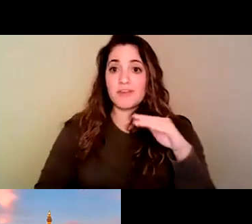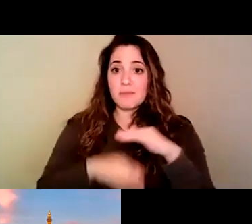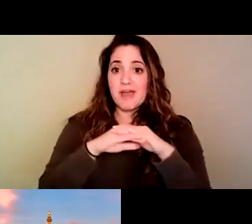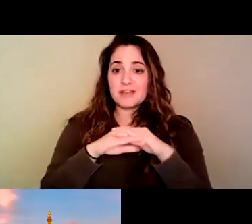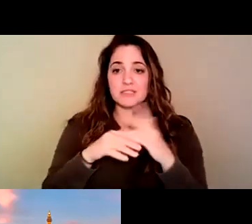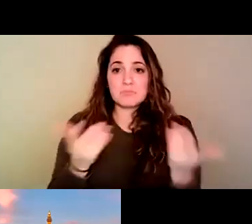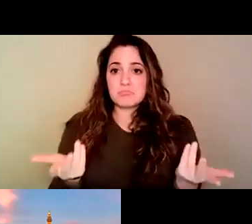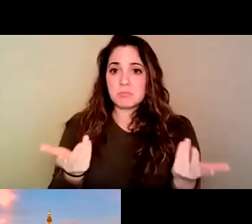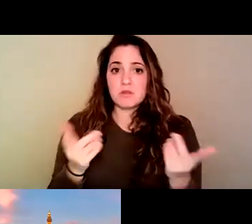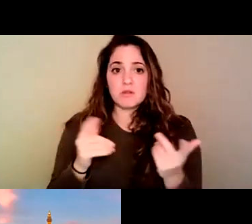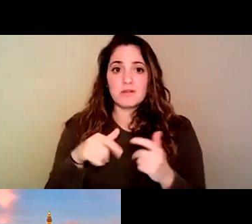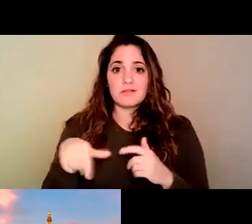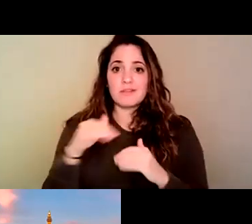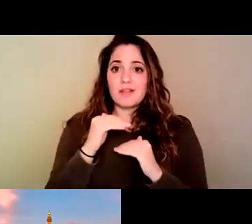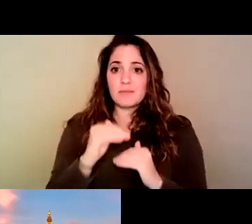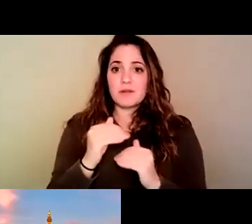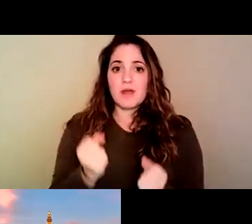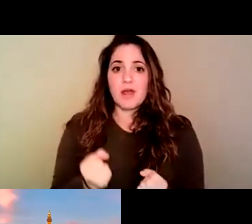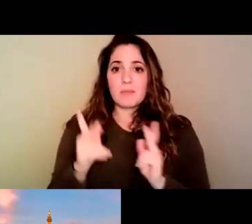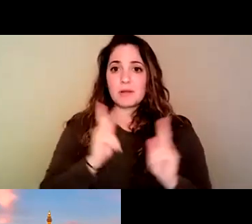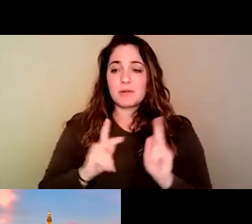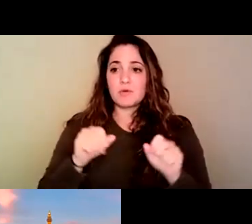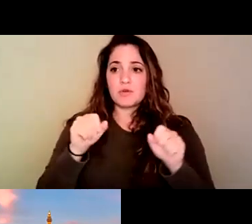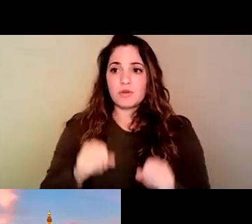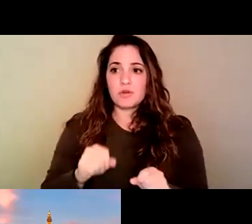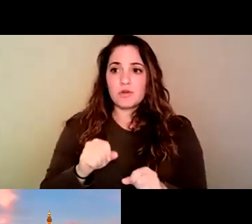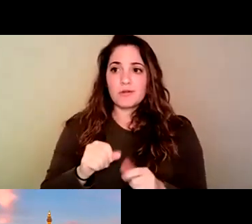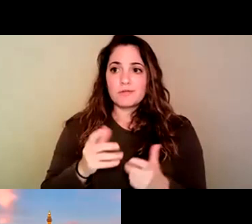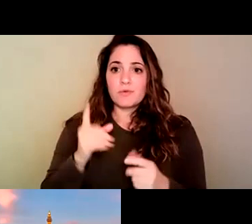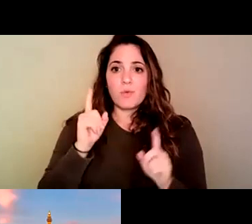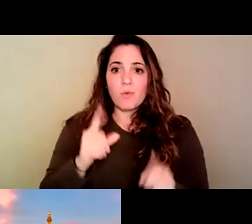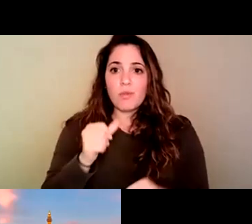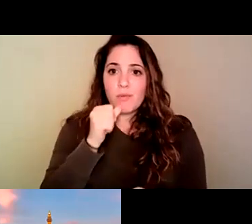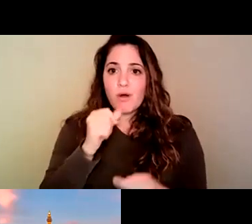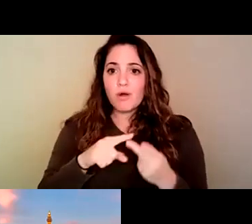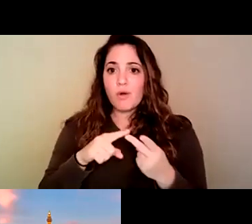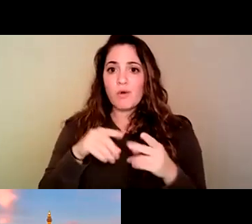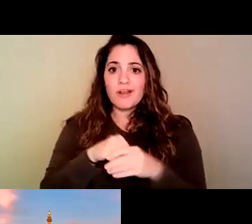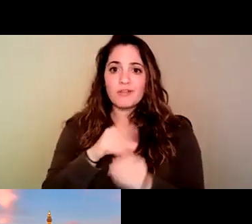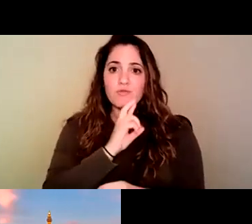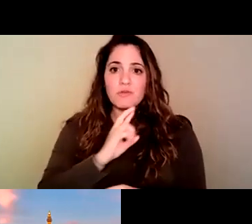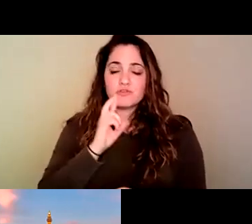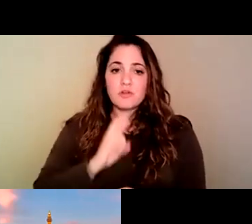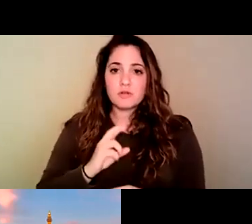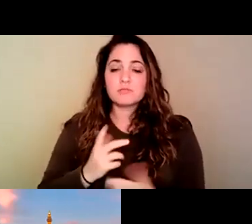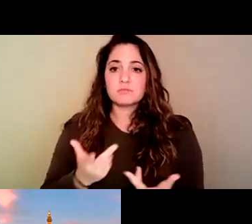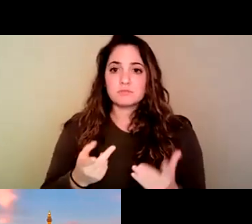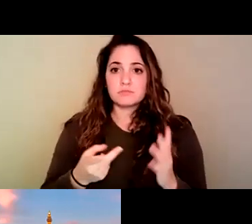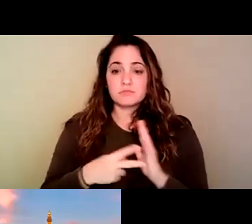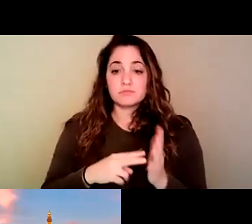limited how many guests could be at a bar, how many could be in a restaurant. So we had to